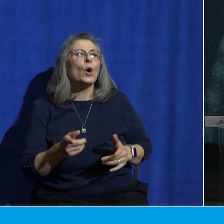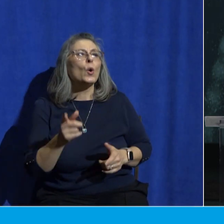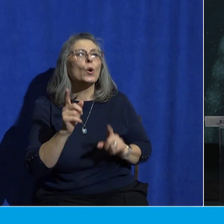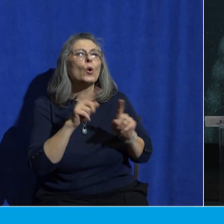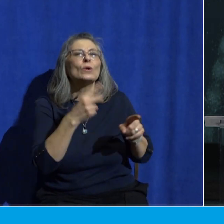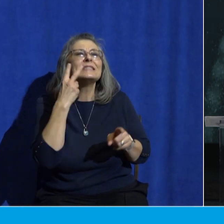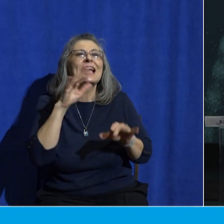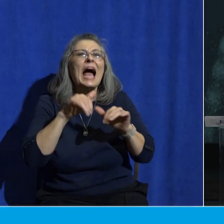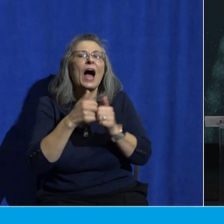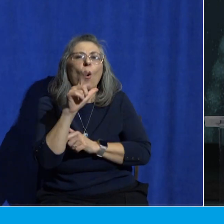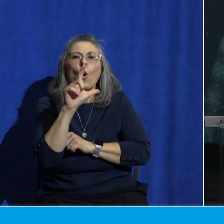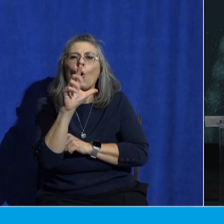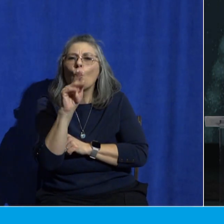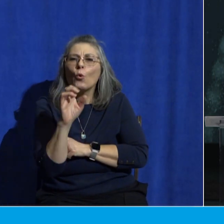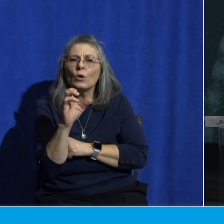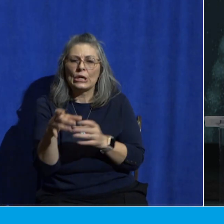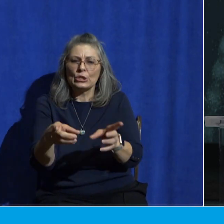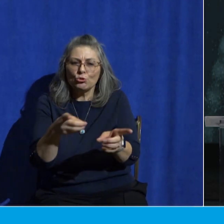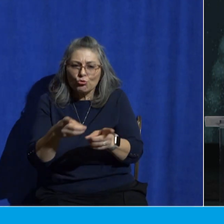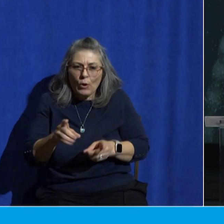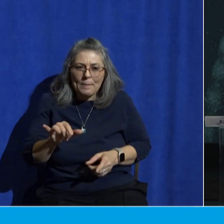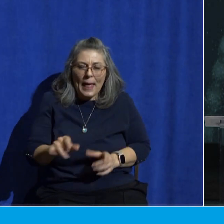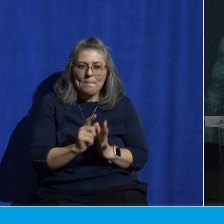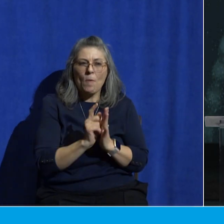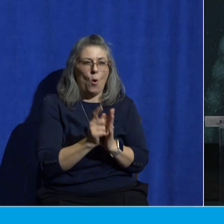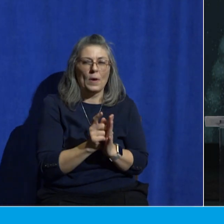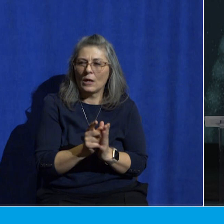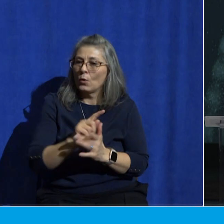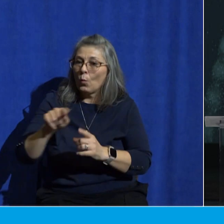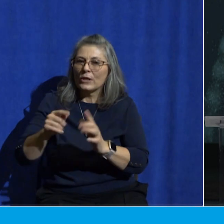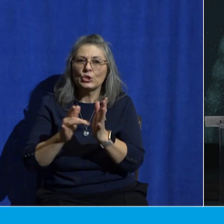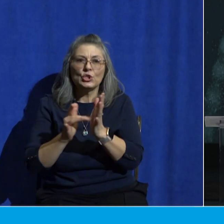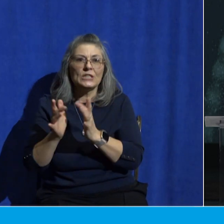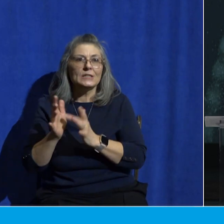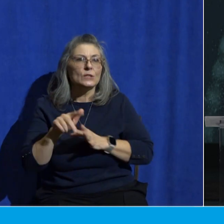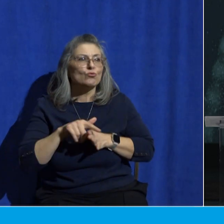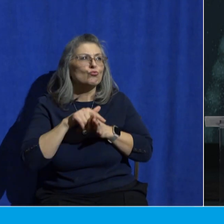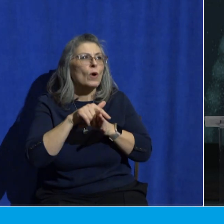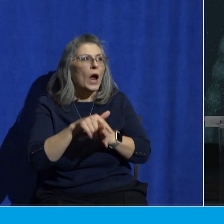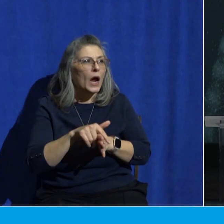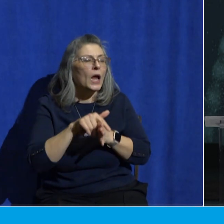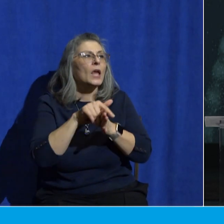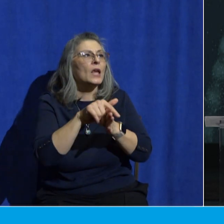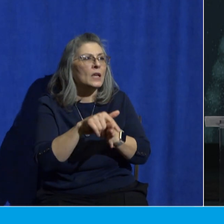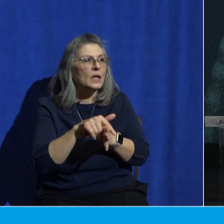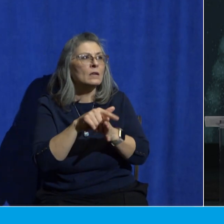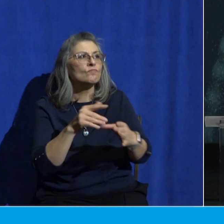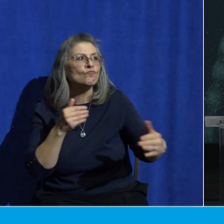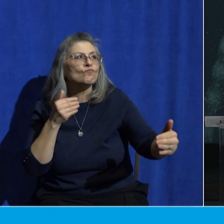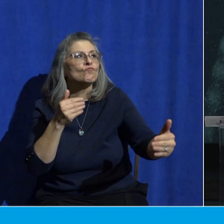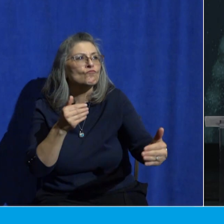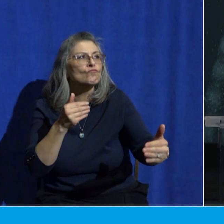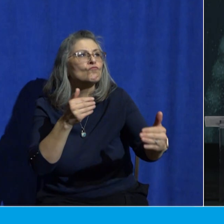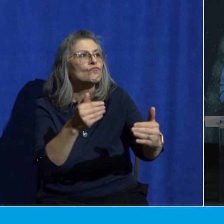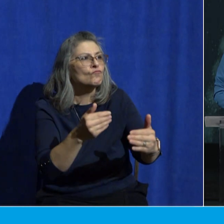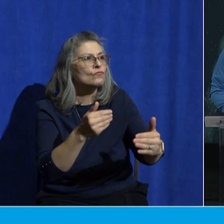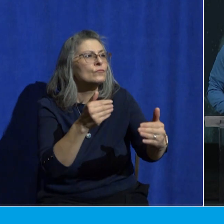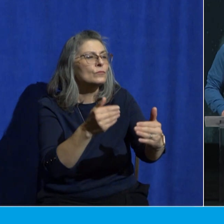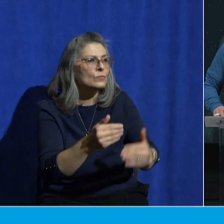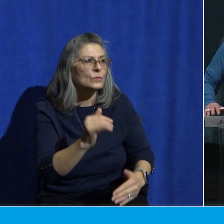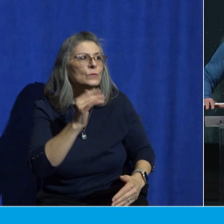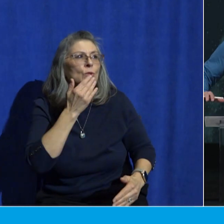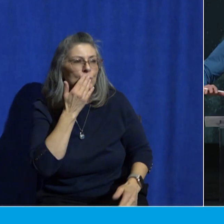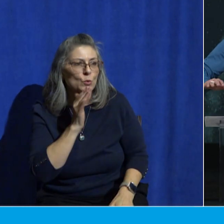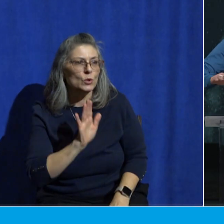this moment as Jesus rides toward Jerusalem. Listen to Luke 19, verse 41.